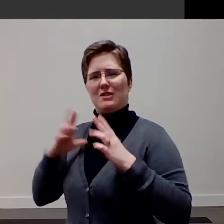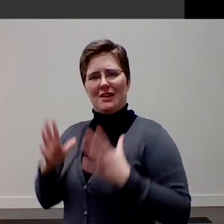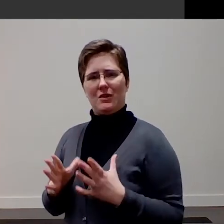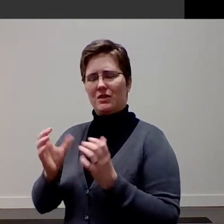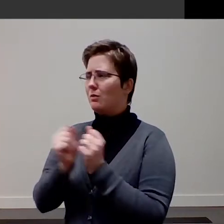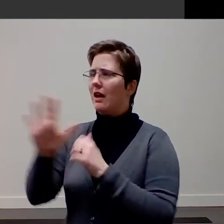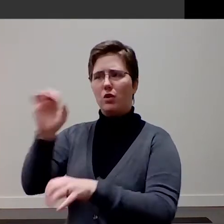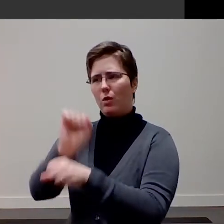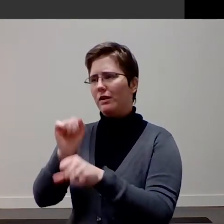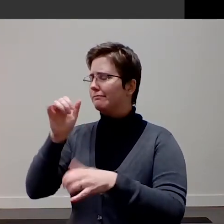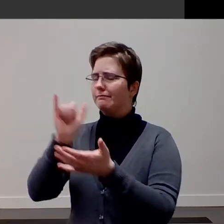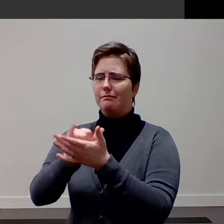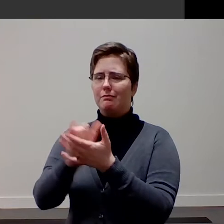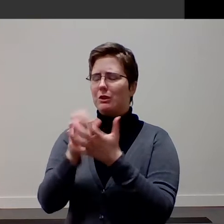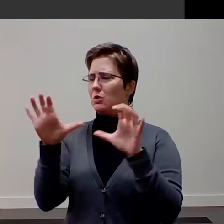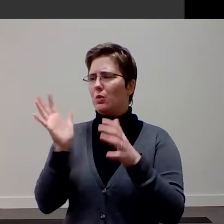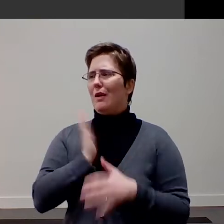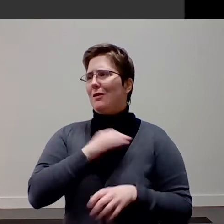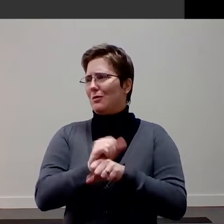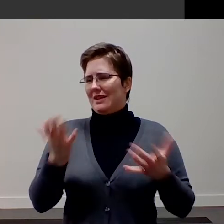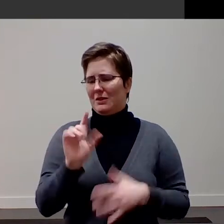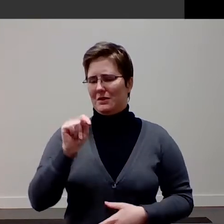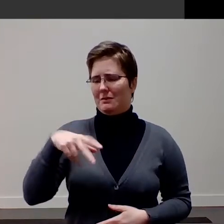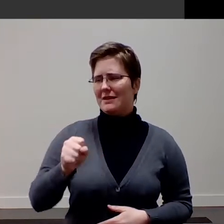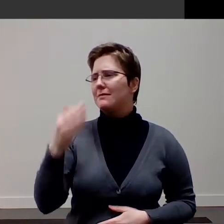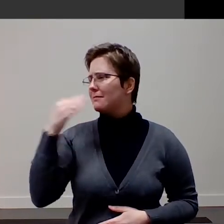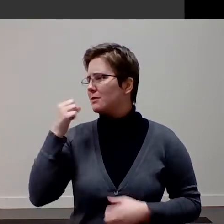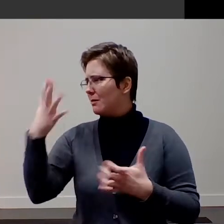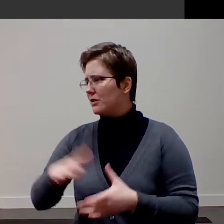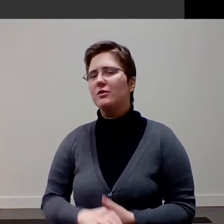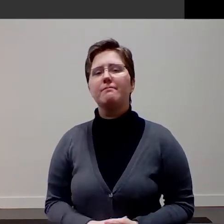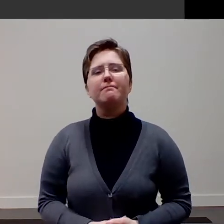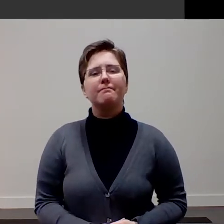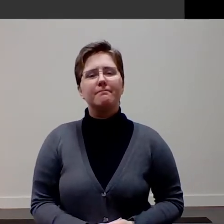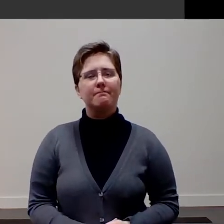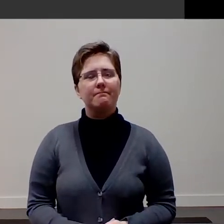we could not do what we do here at TPS. So thank you very much.